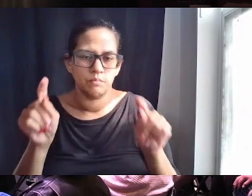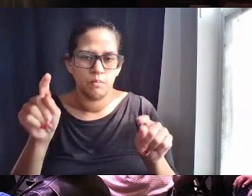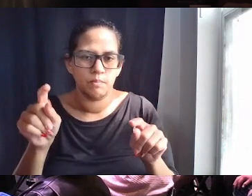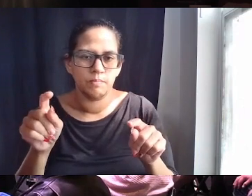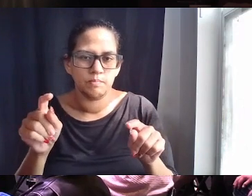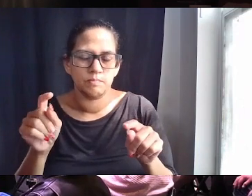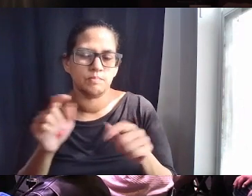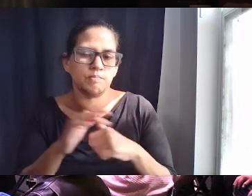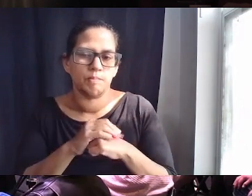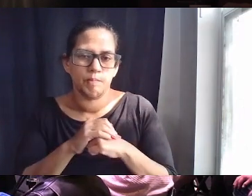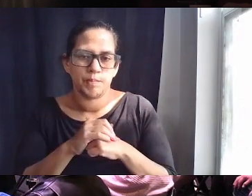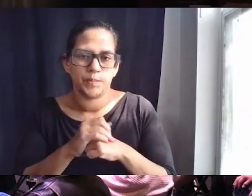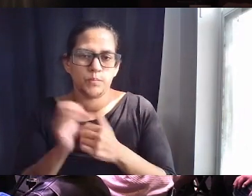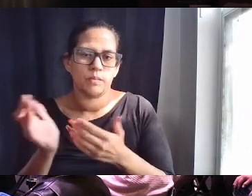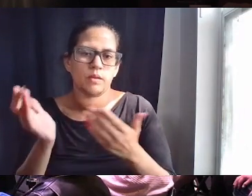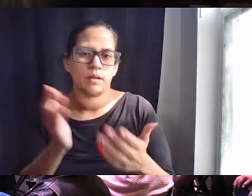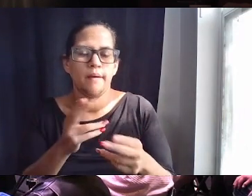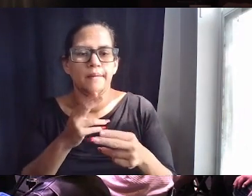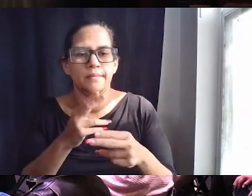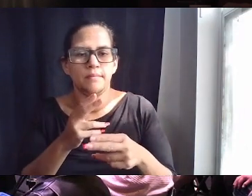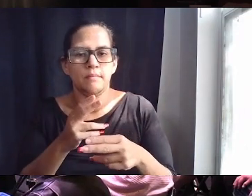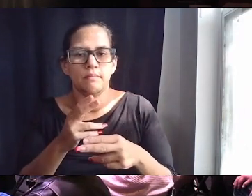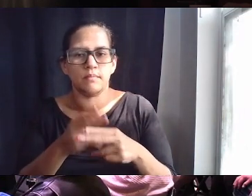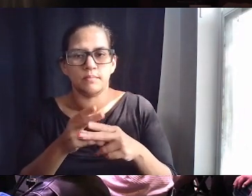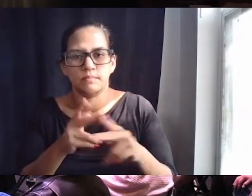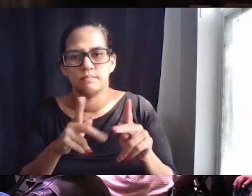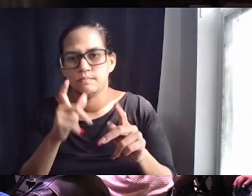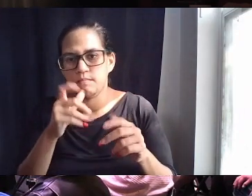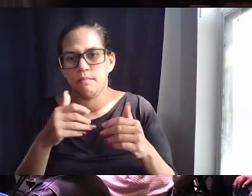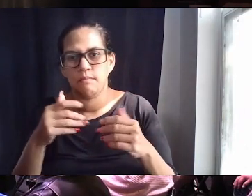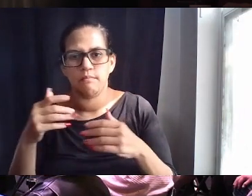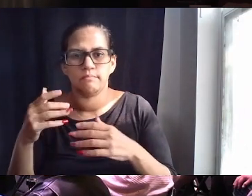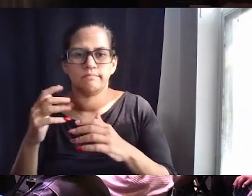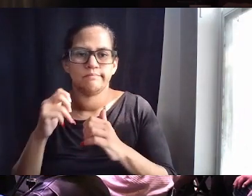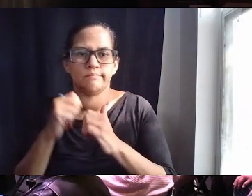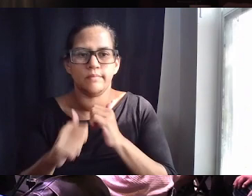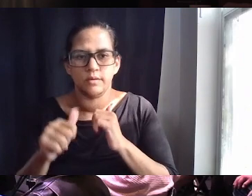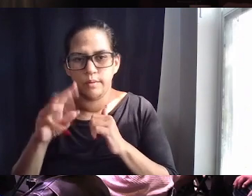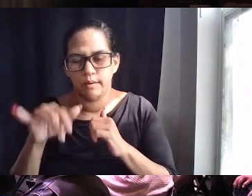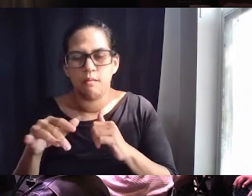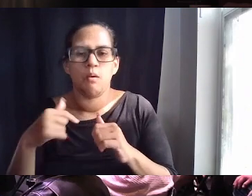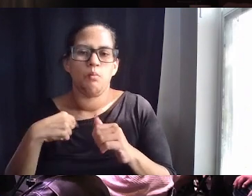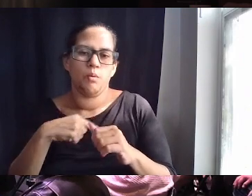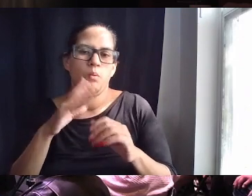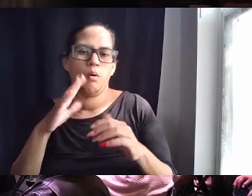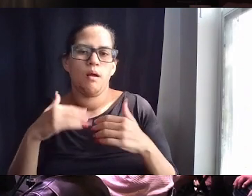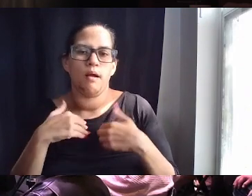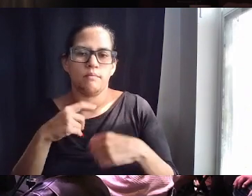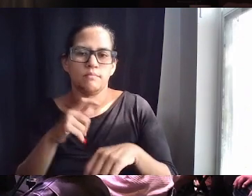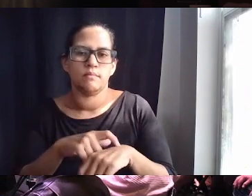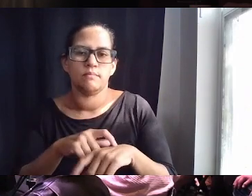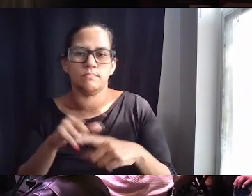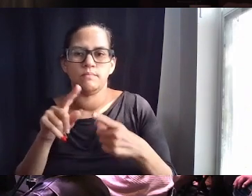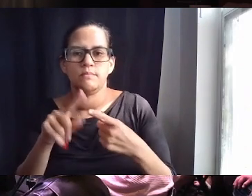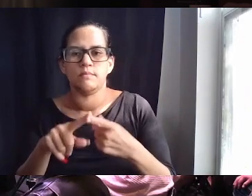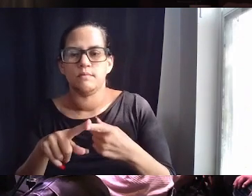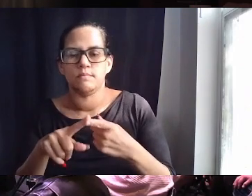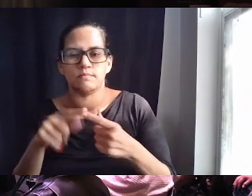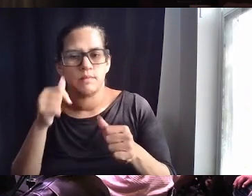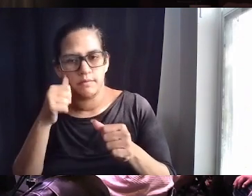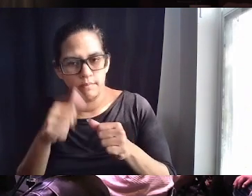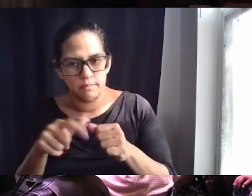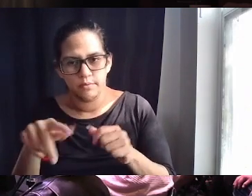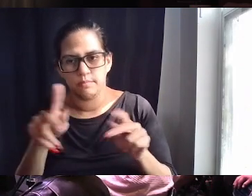bringing names of people who have passed on, and we are going to have a time to remember those people at